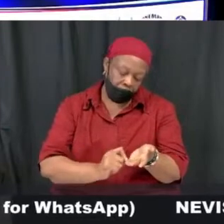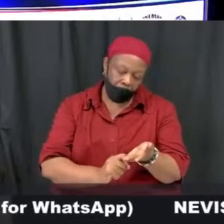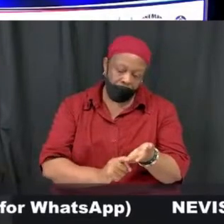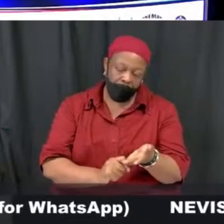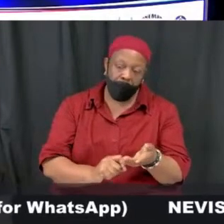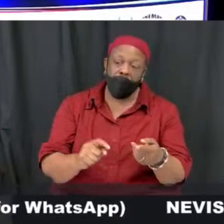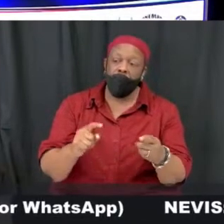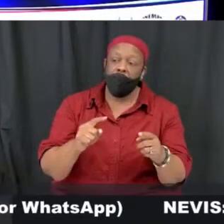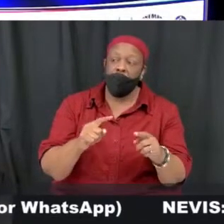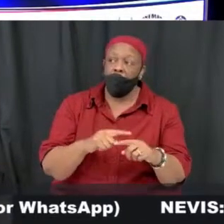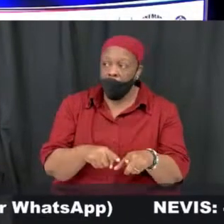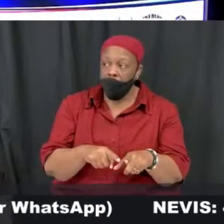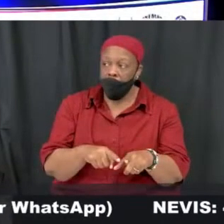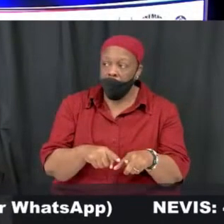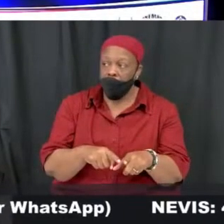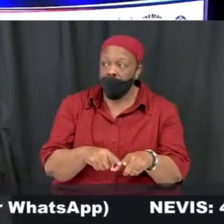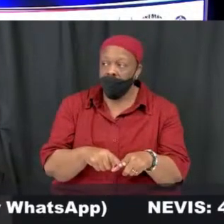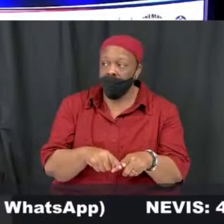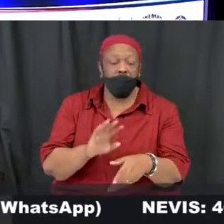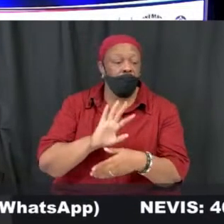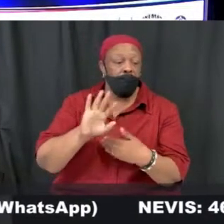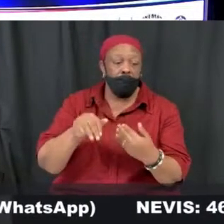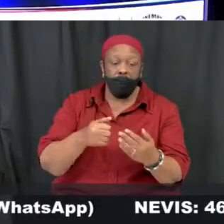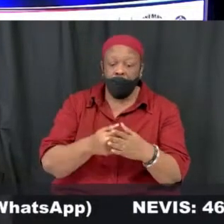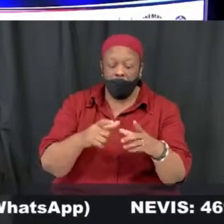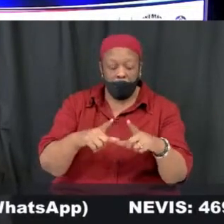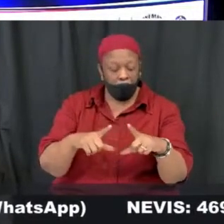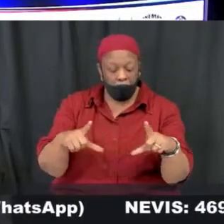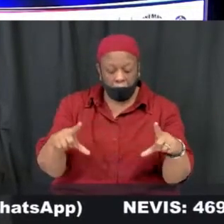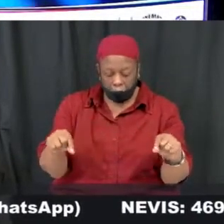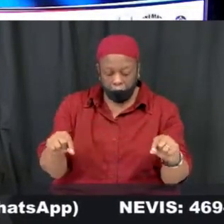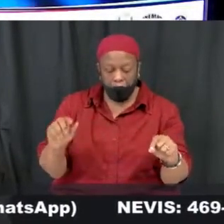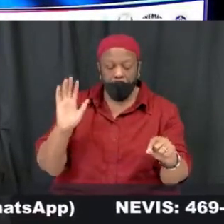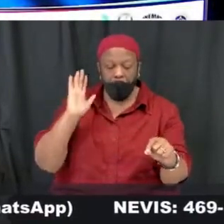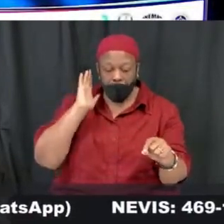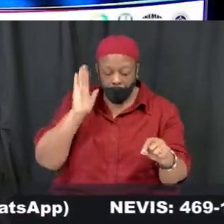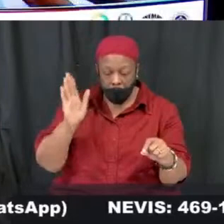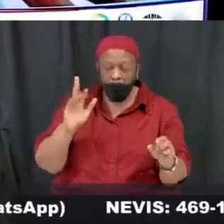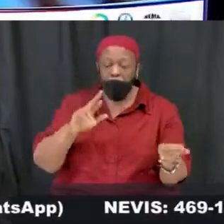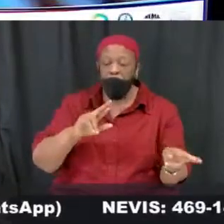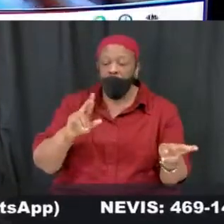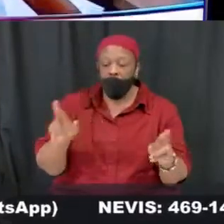can assure the public all cards will be ready